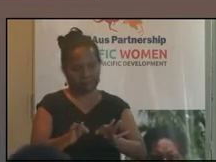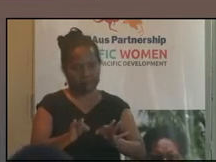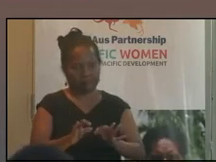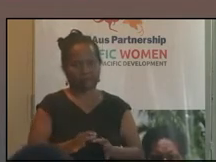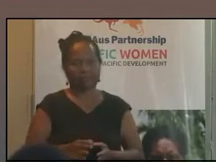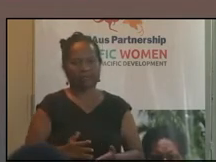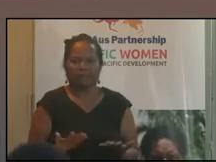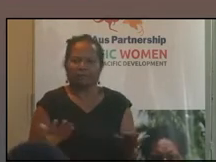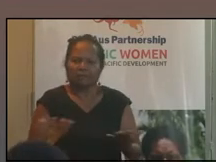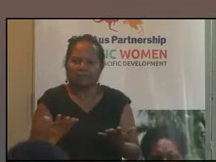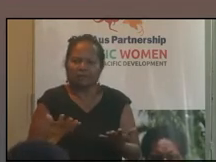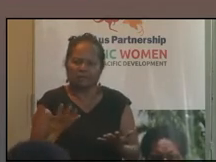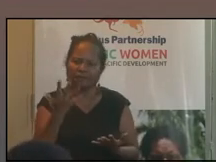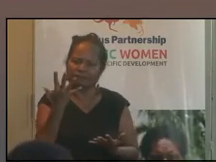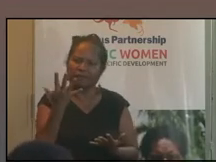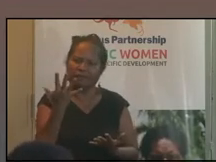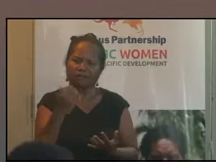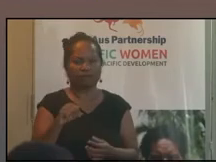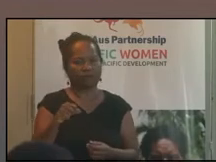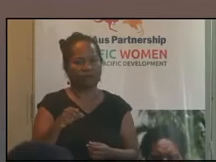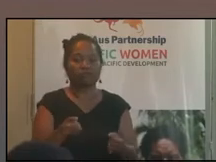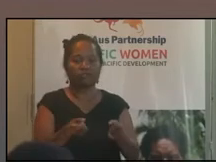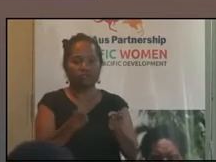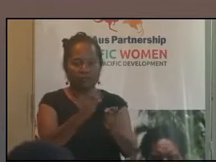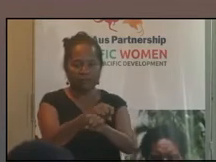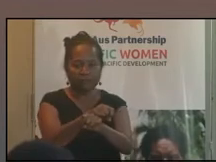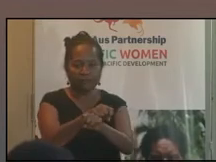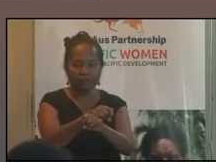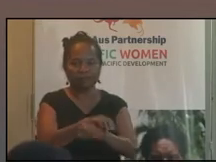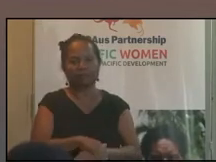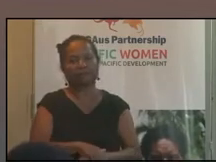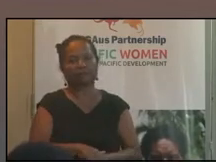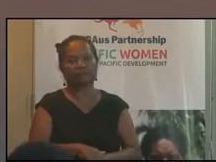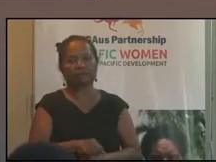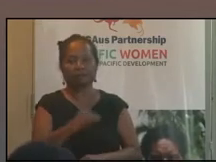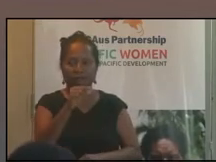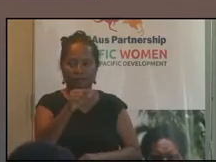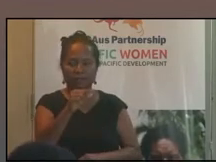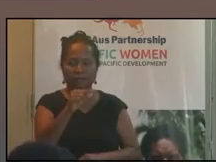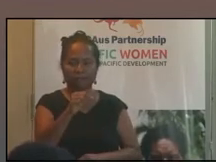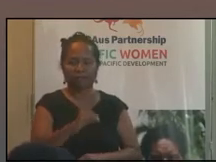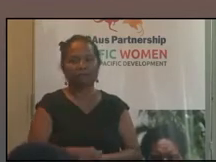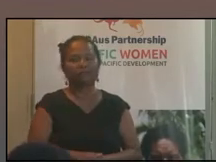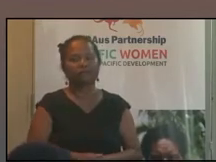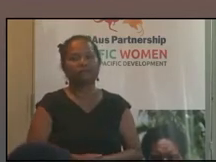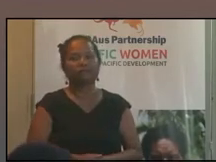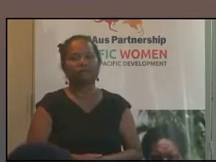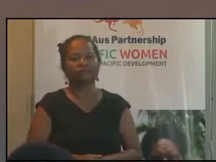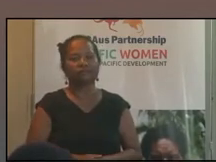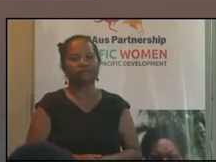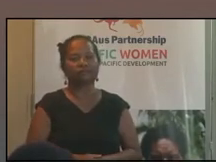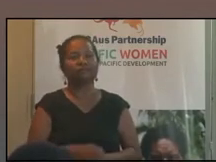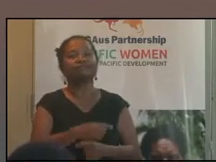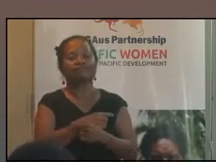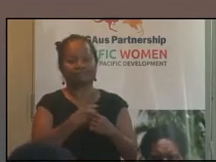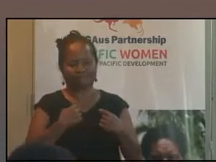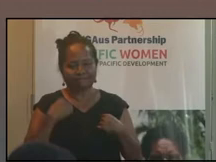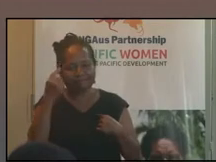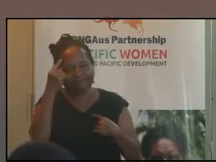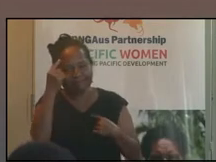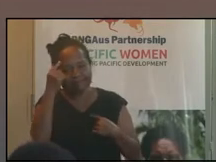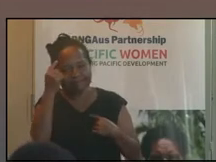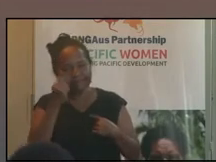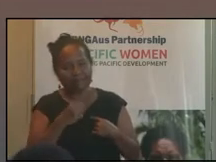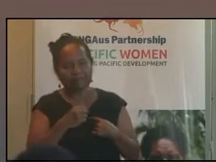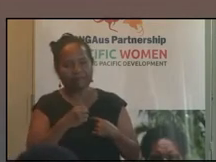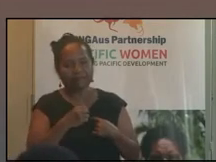rid of the five seats or readjust. So, you know, temporary special measures, there's always a sunset clause. We would like to think that